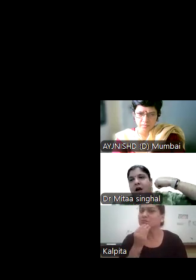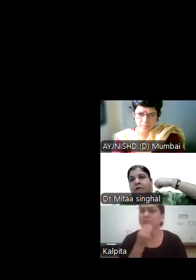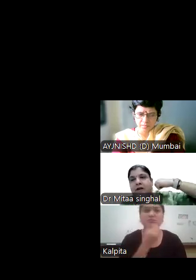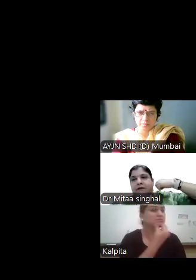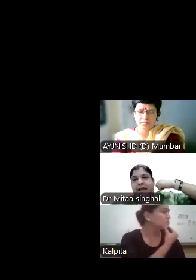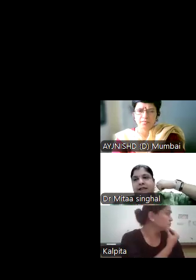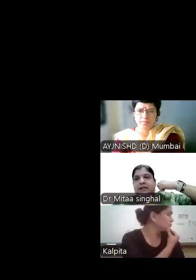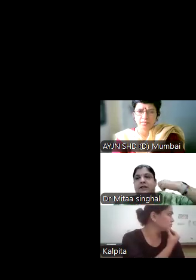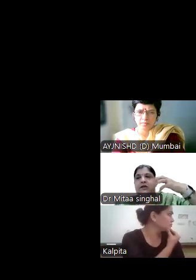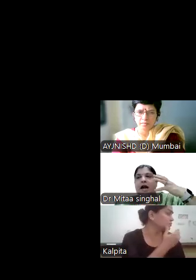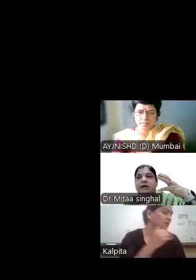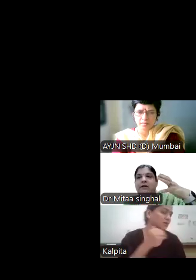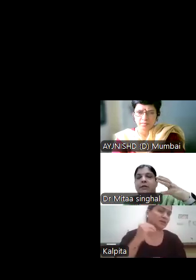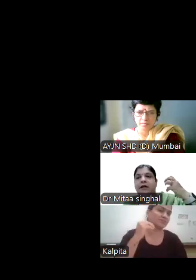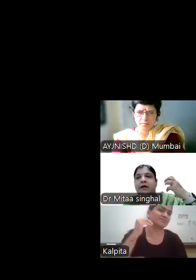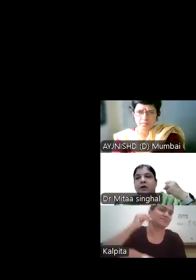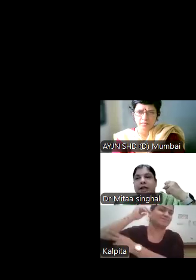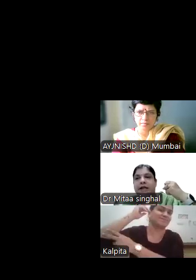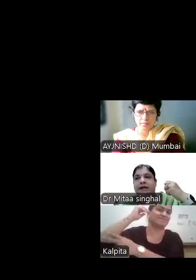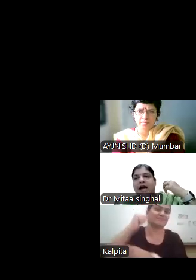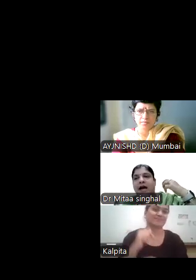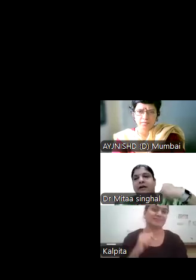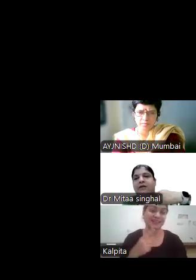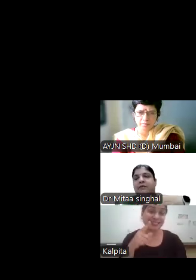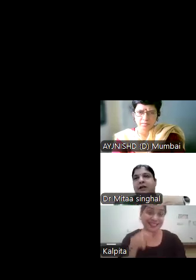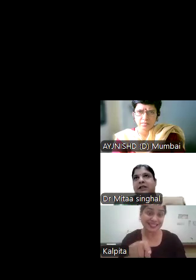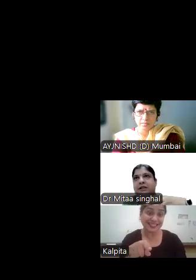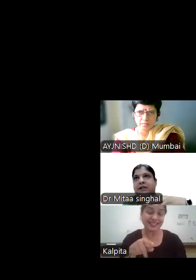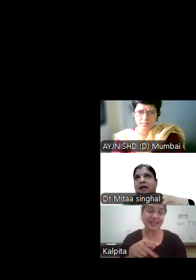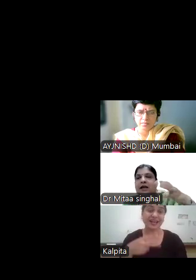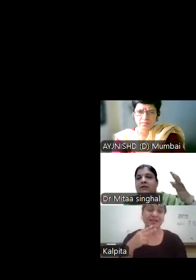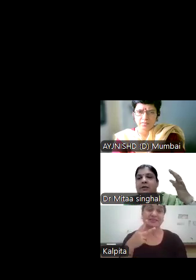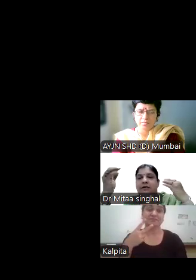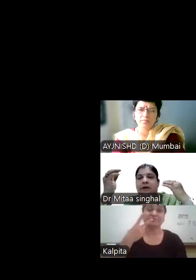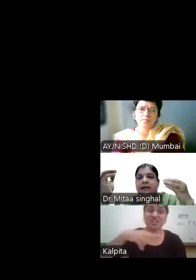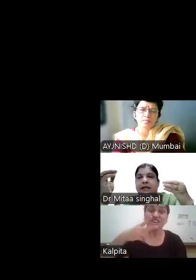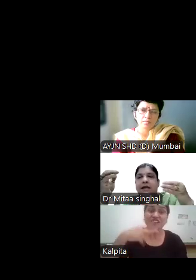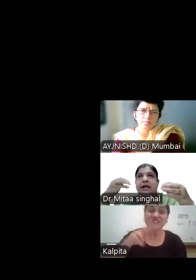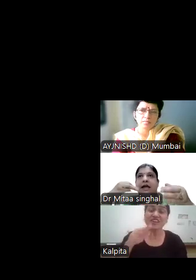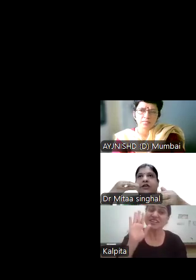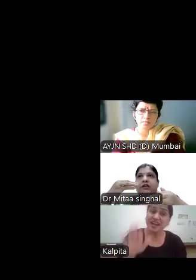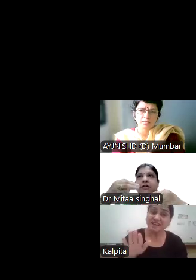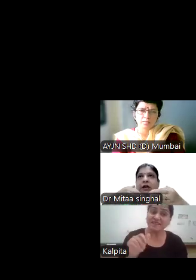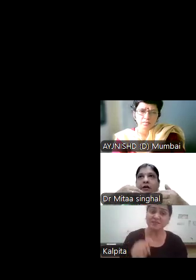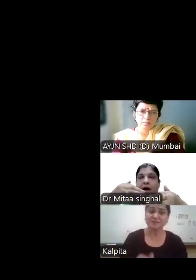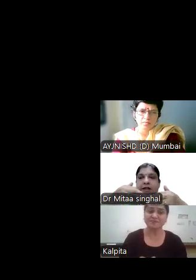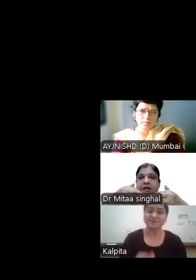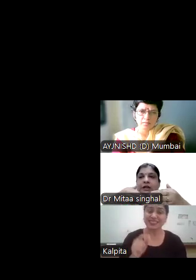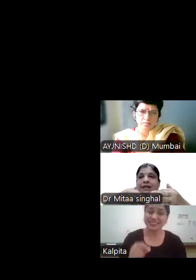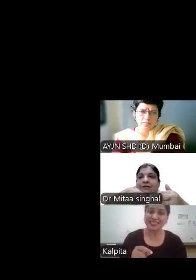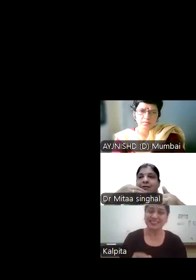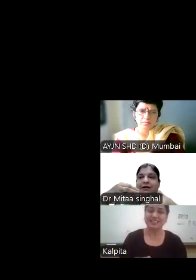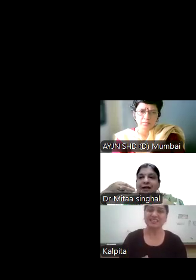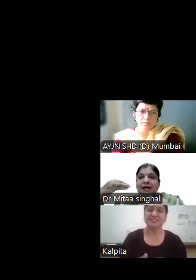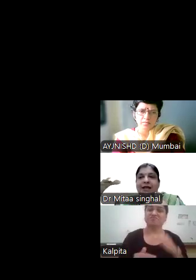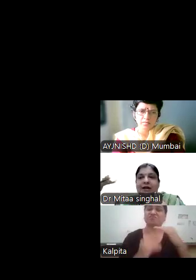and his one arm will flex. So that will prevent rolling. If that reflex persists, it will prevent the achievement of